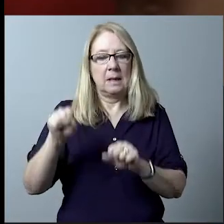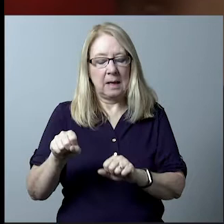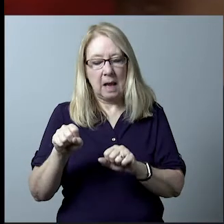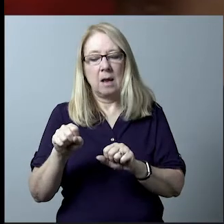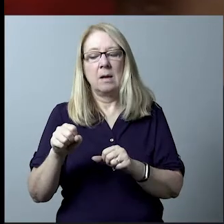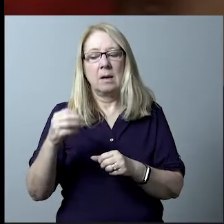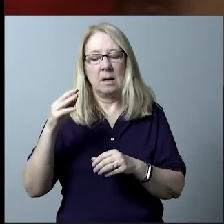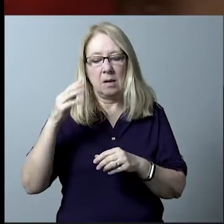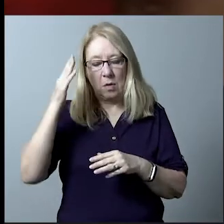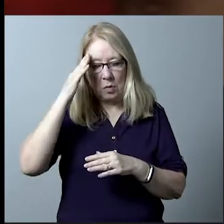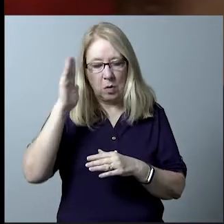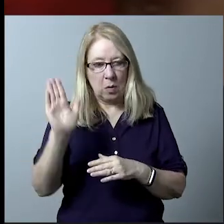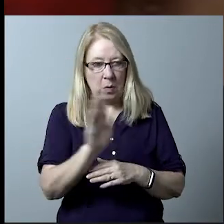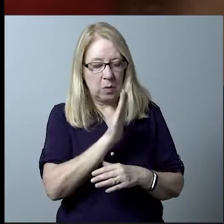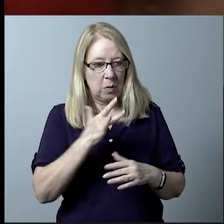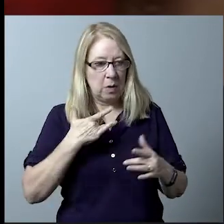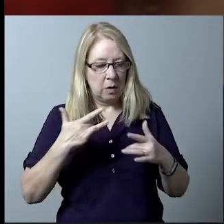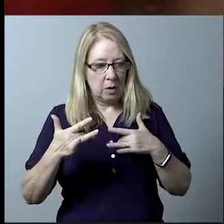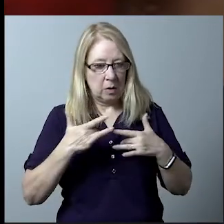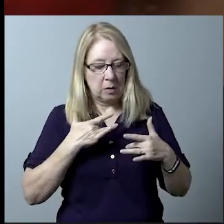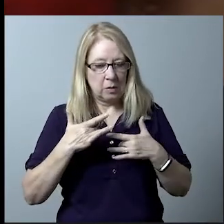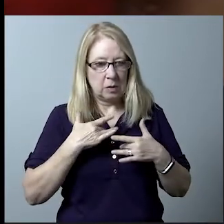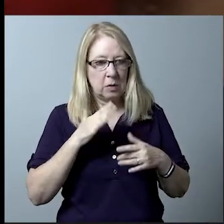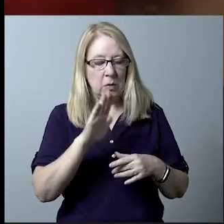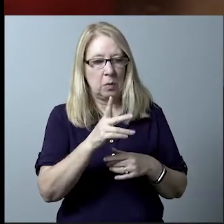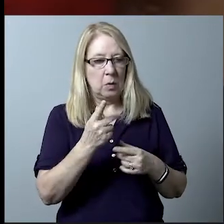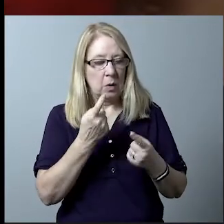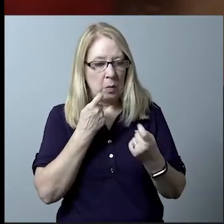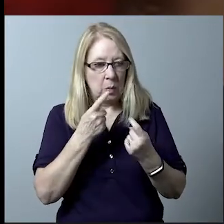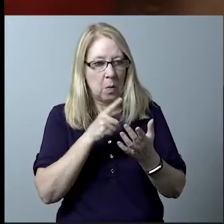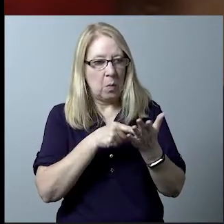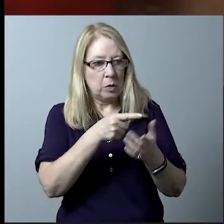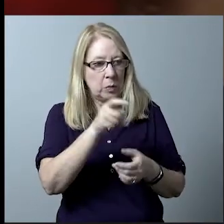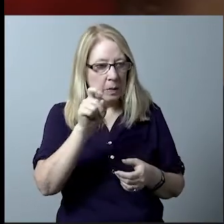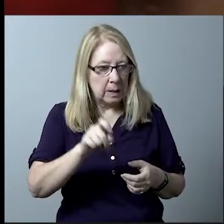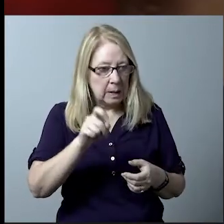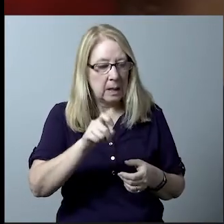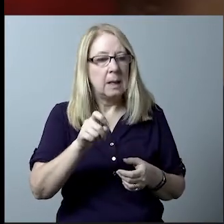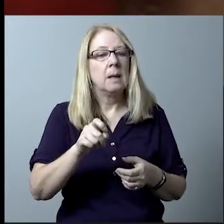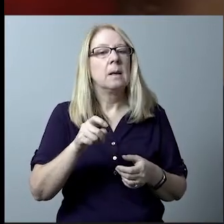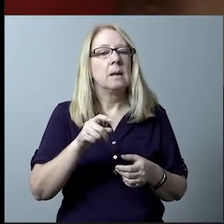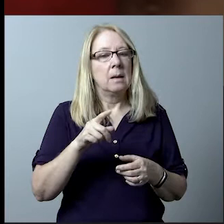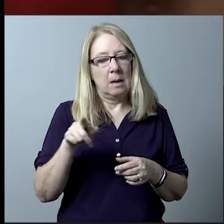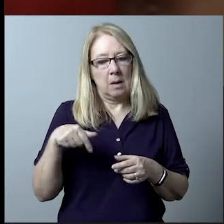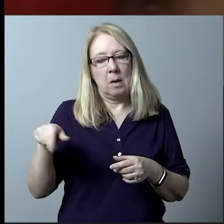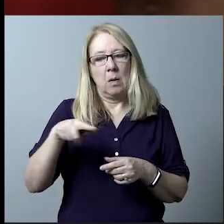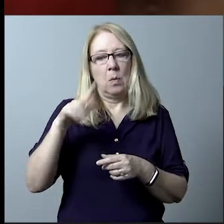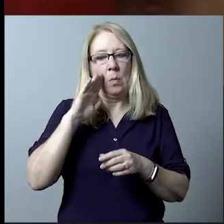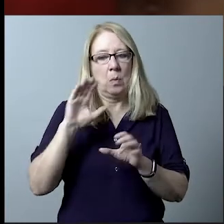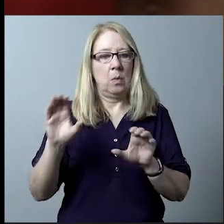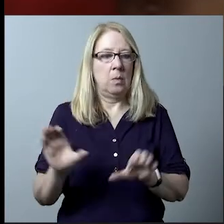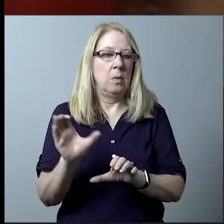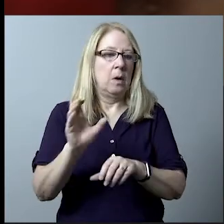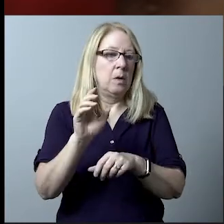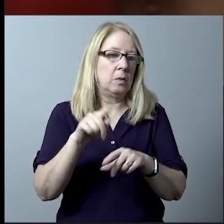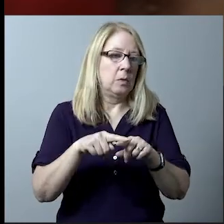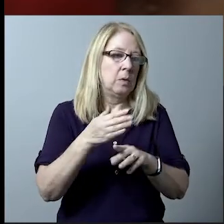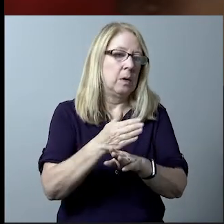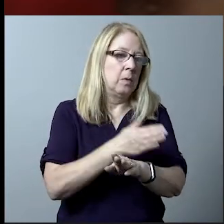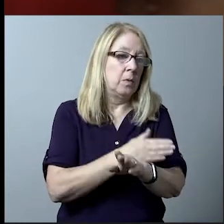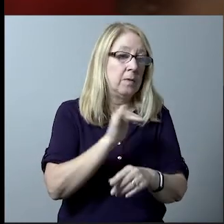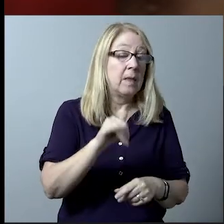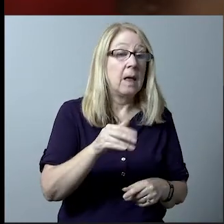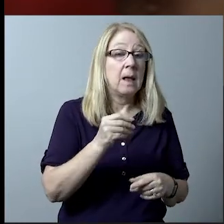can act on it, so that this will be something asking about your technology needs and other needs as faculty